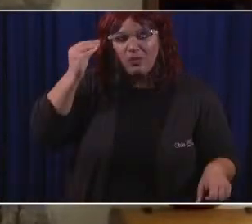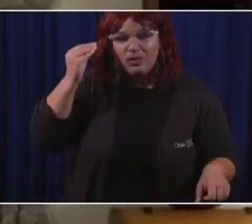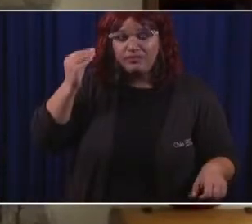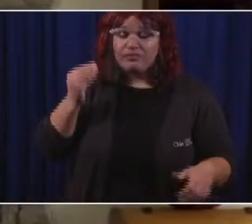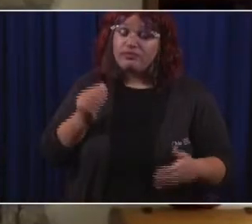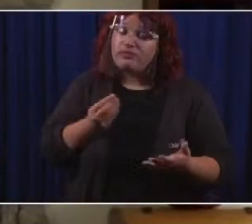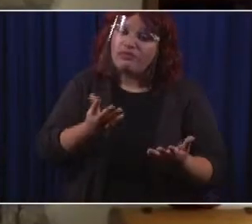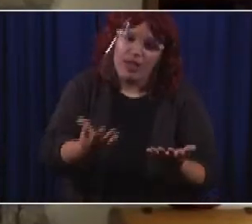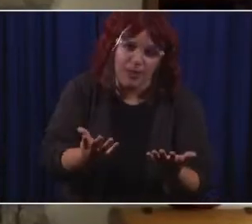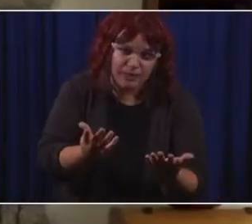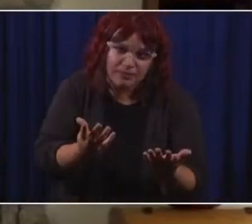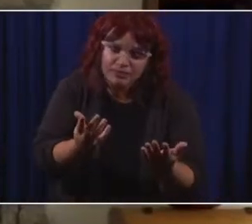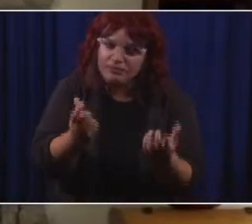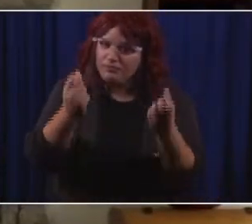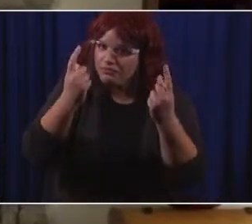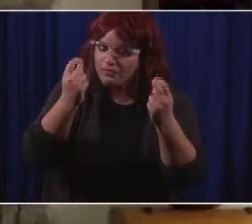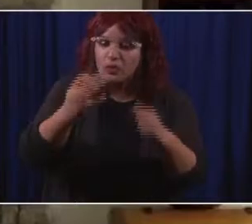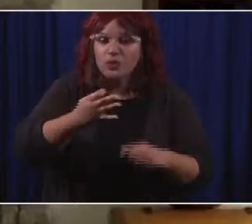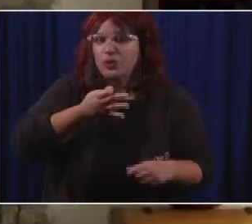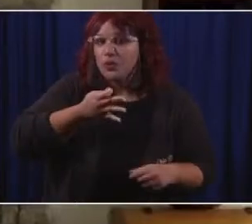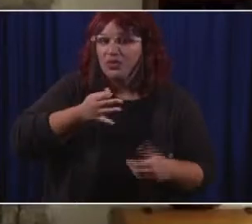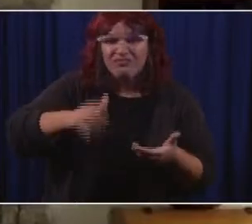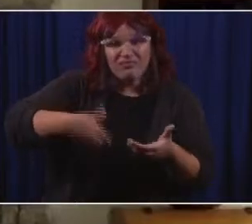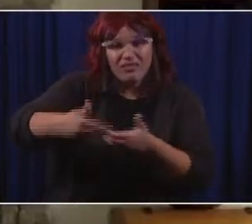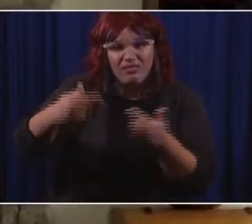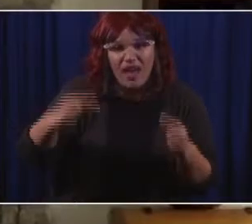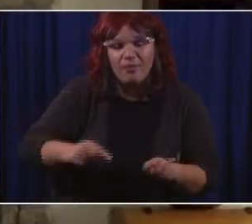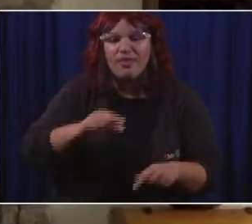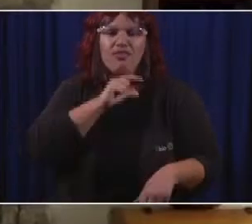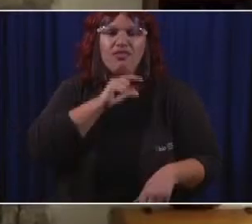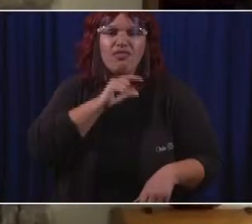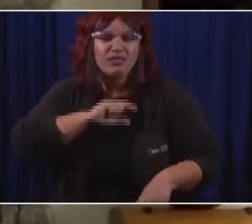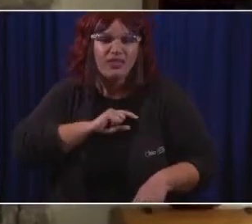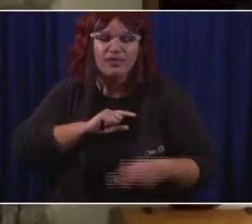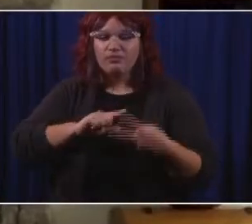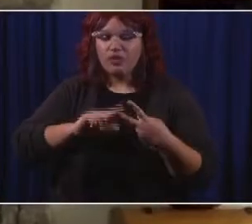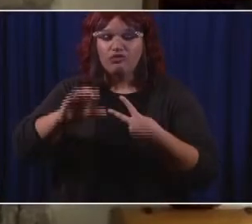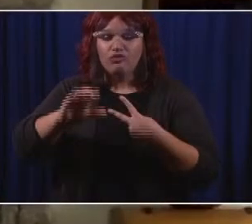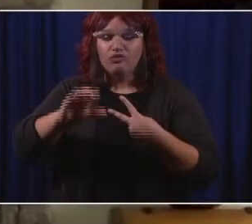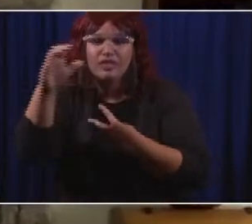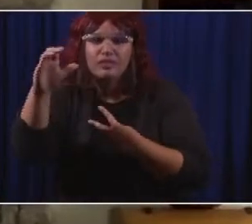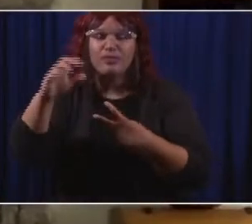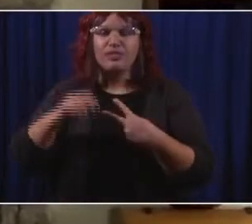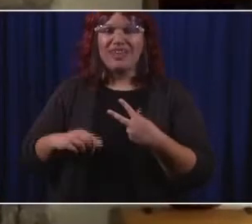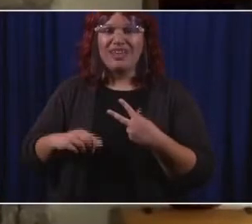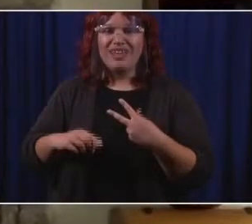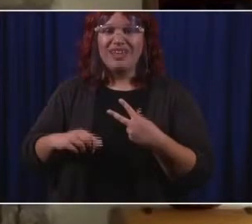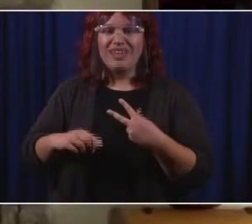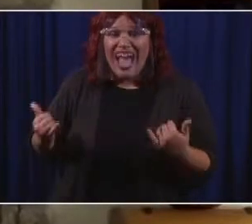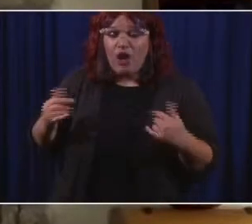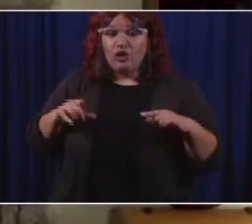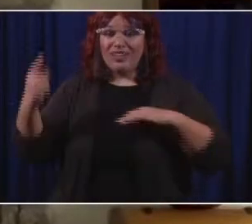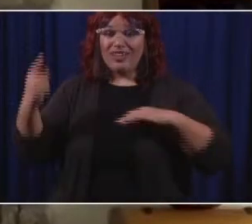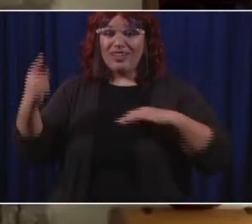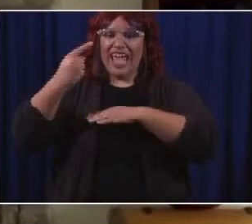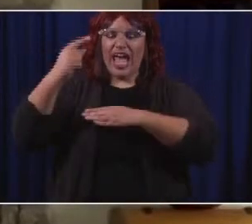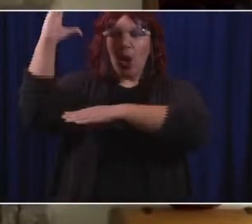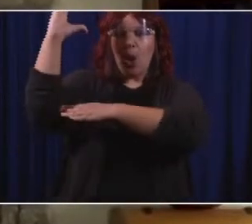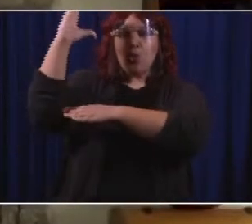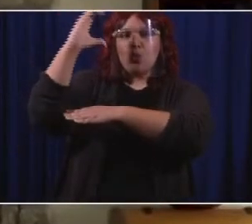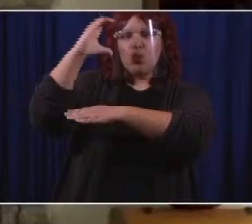looming. We have Christmas coming up. It is getting darker in the sense that we're losing light.